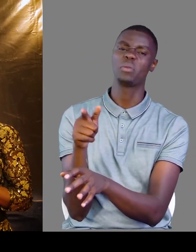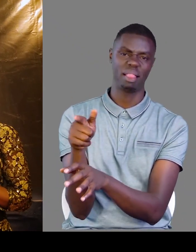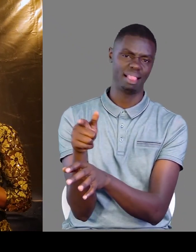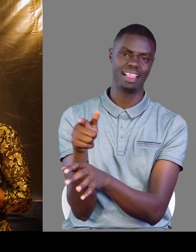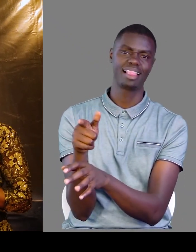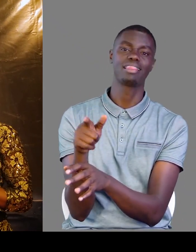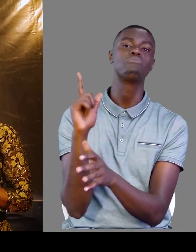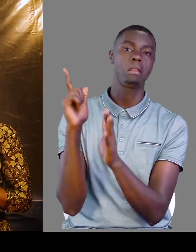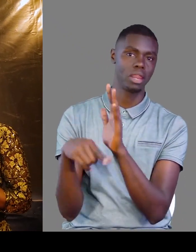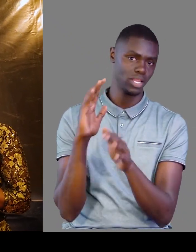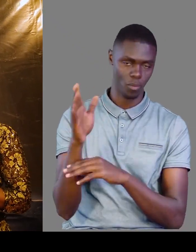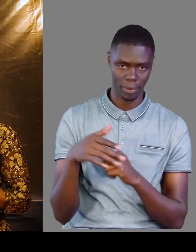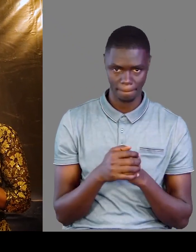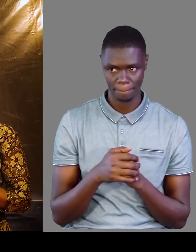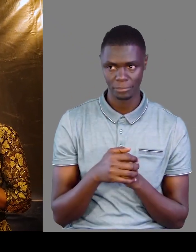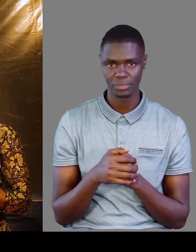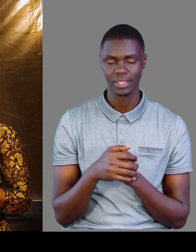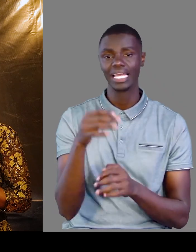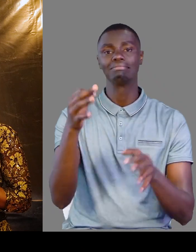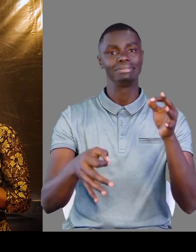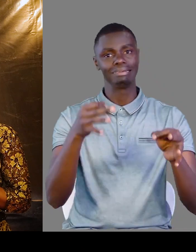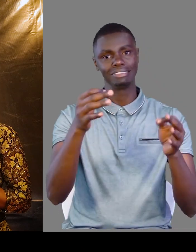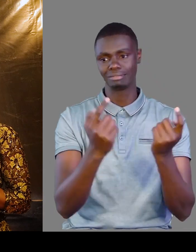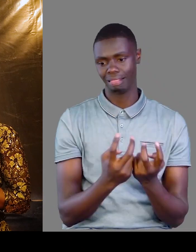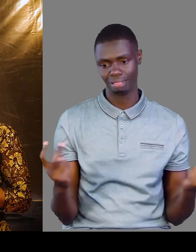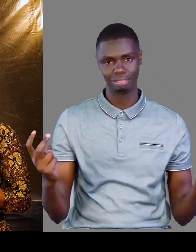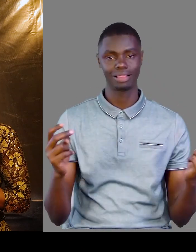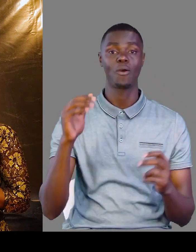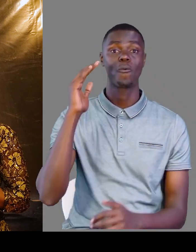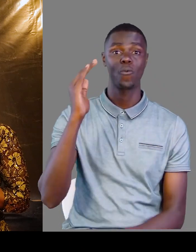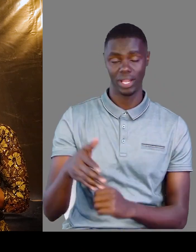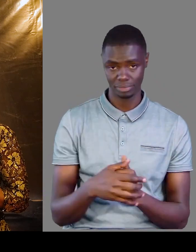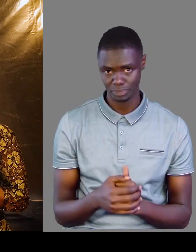Translation. Ian is one of our judges. Agi the dance queen is one of our judges.